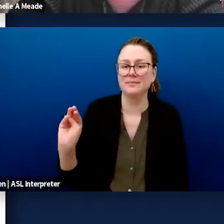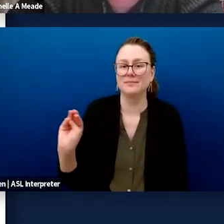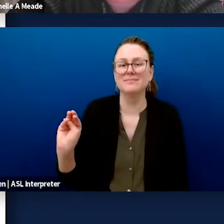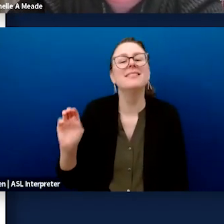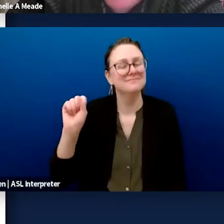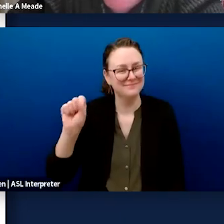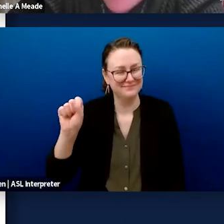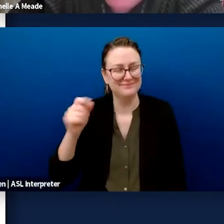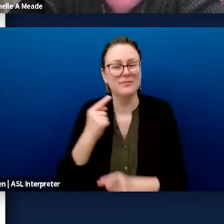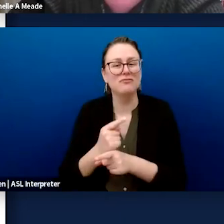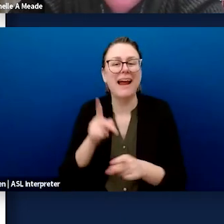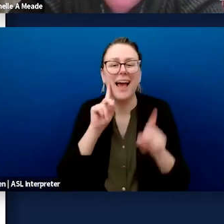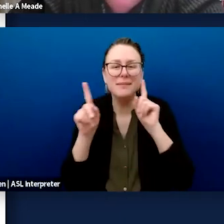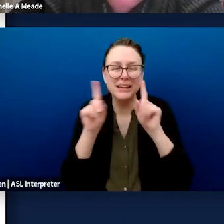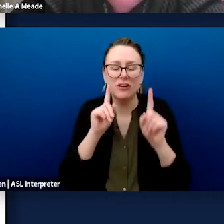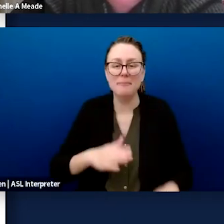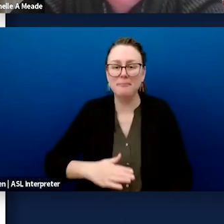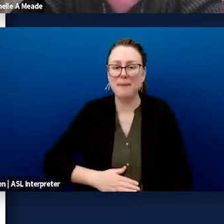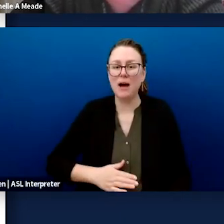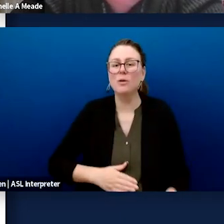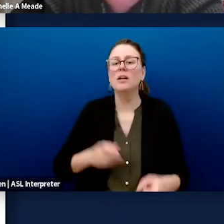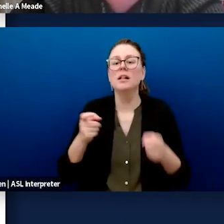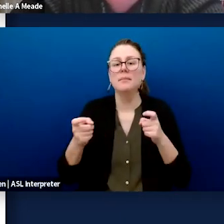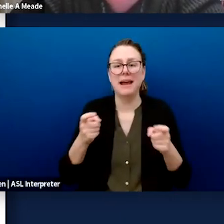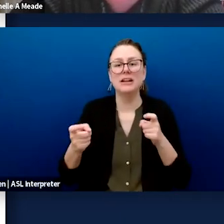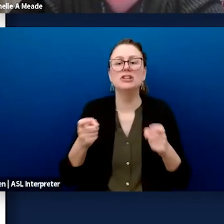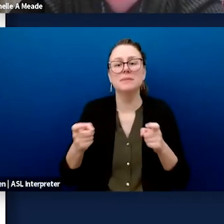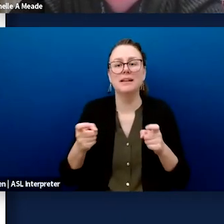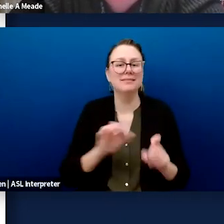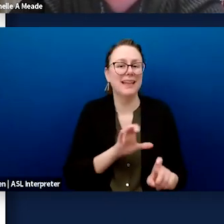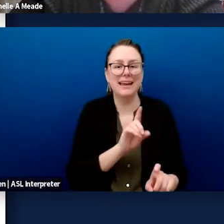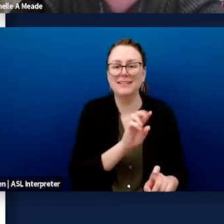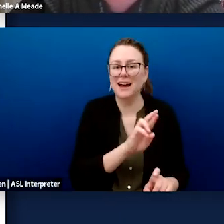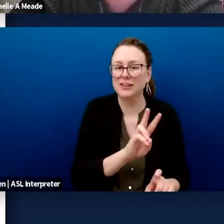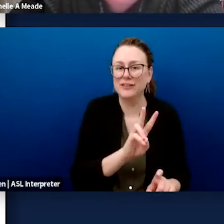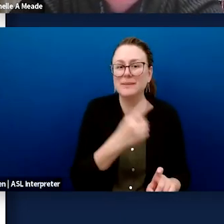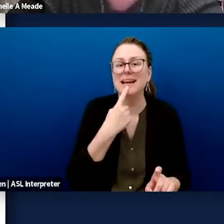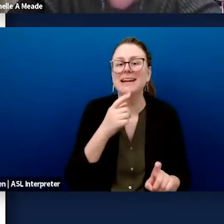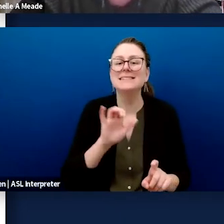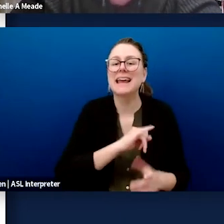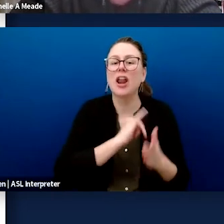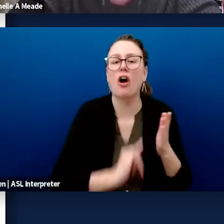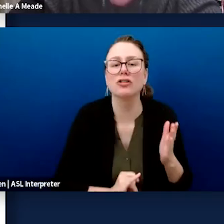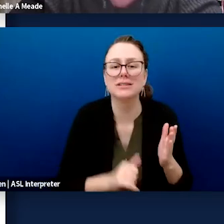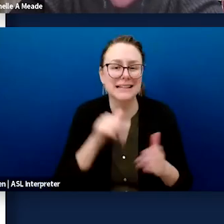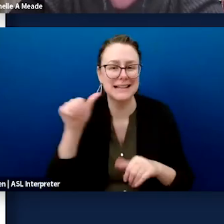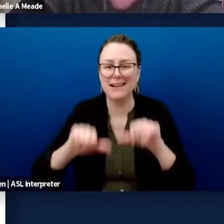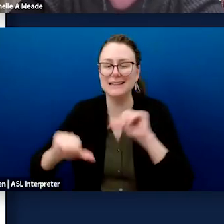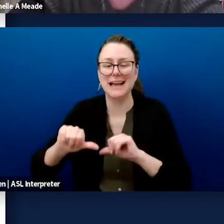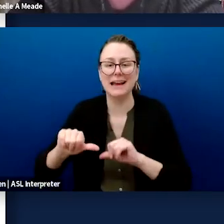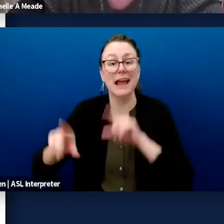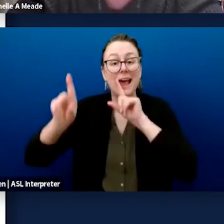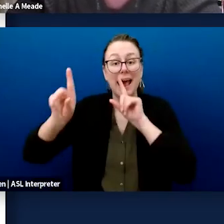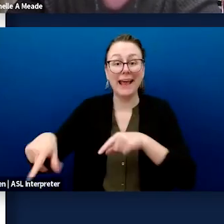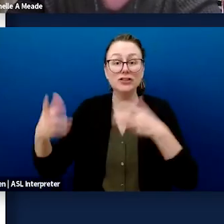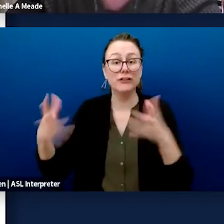that bowel management, as John said, Dr. Vandenberg said, is the art. It's not this is what you do